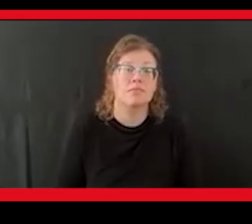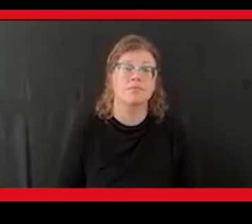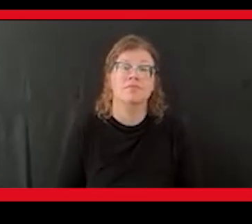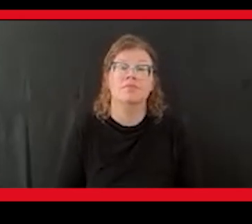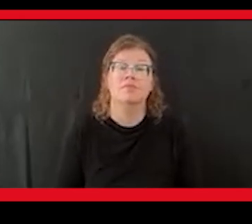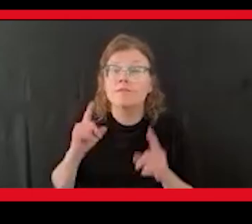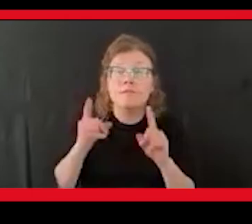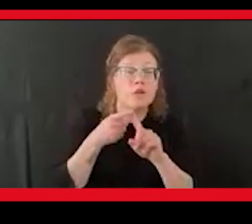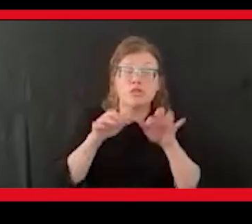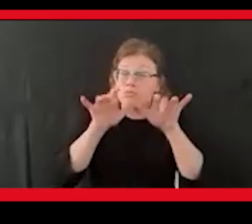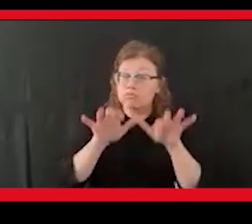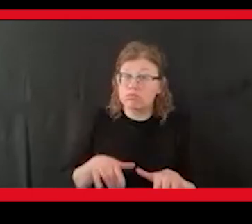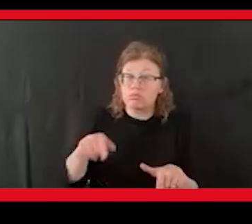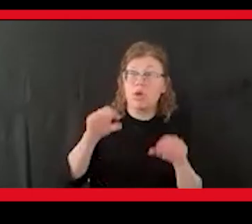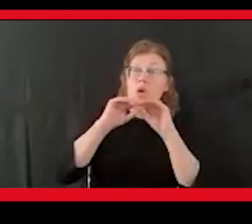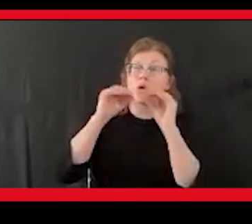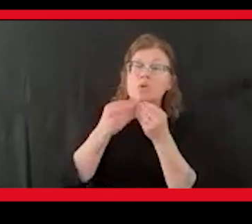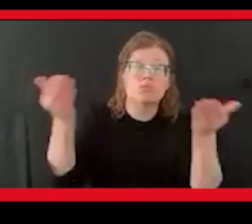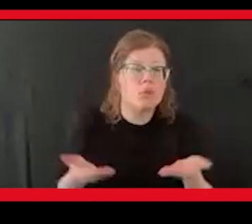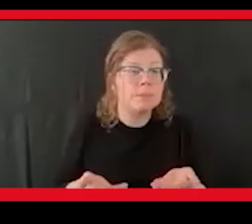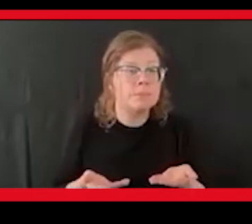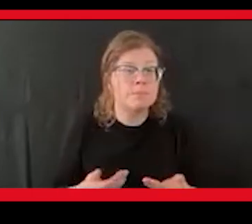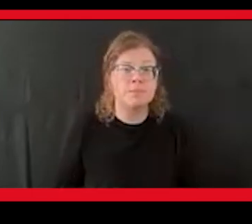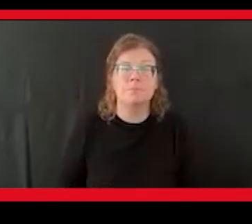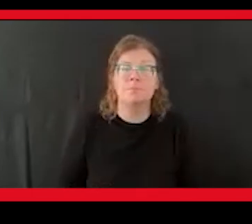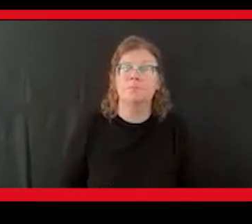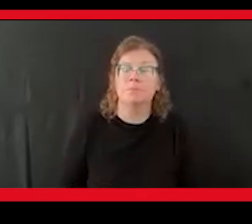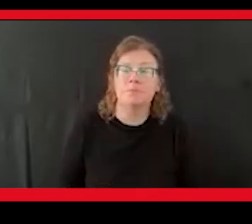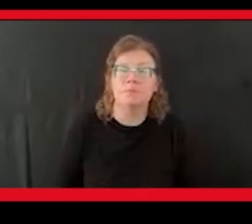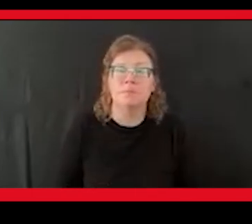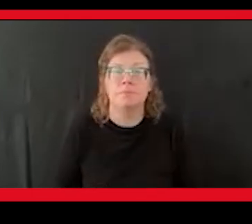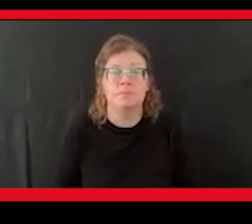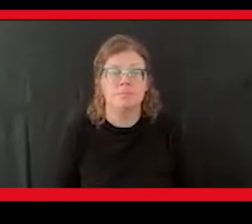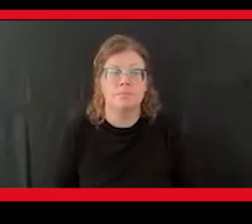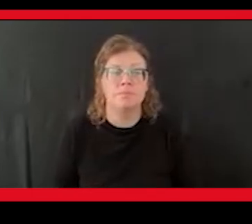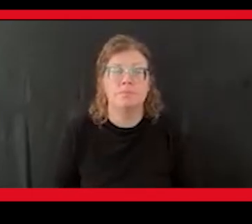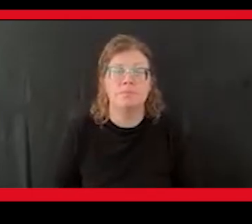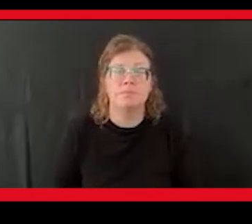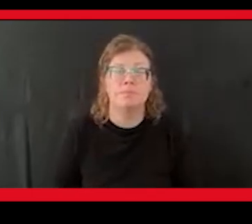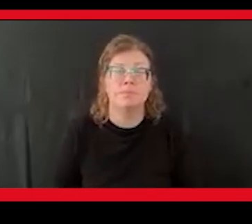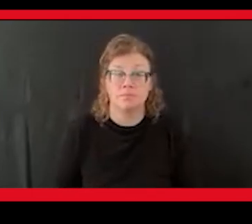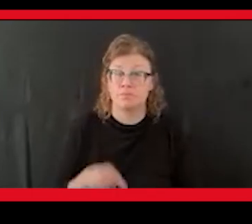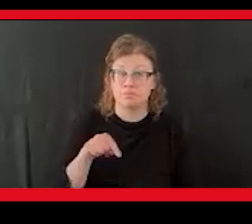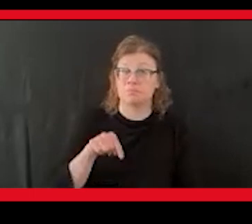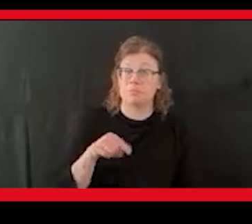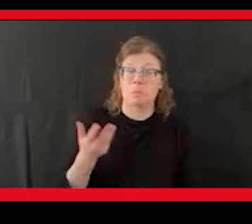This program receives applications from organizations of many different sizes and